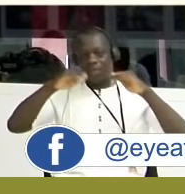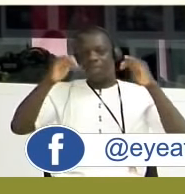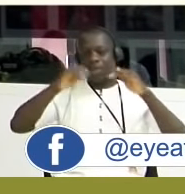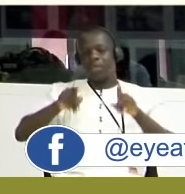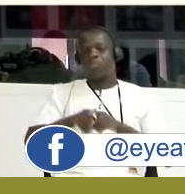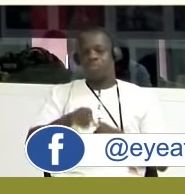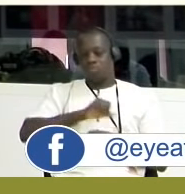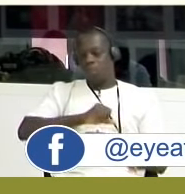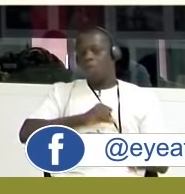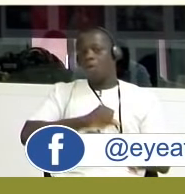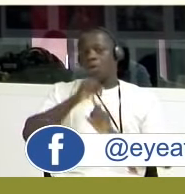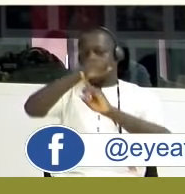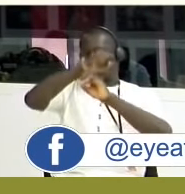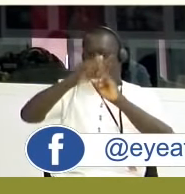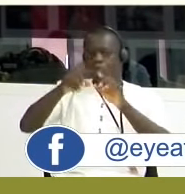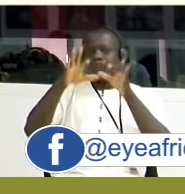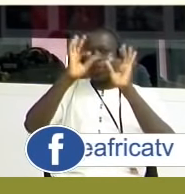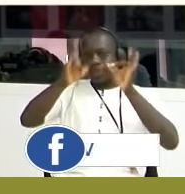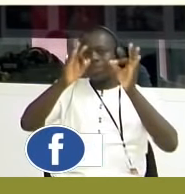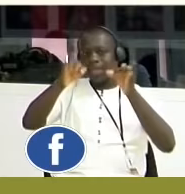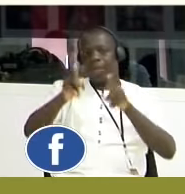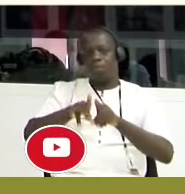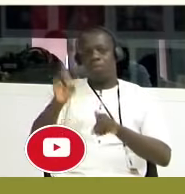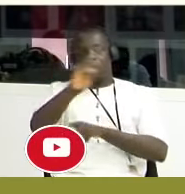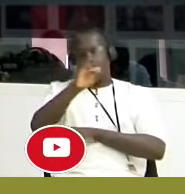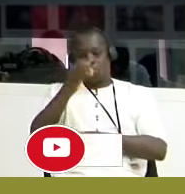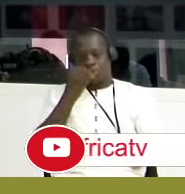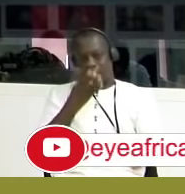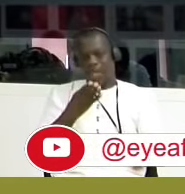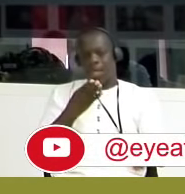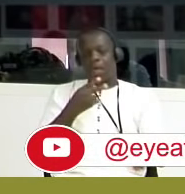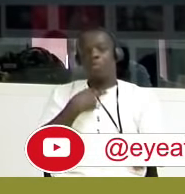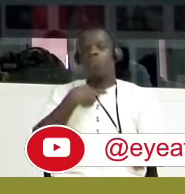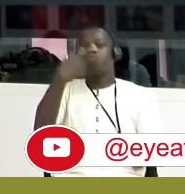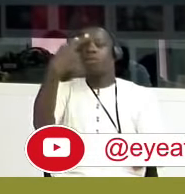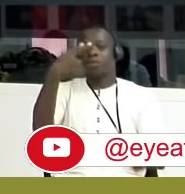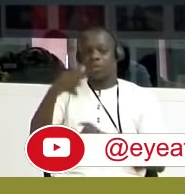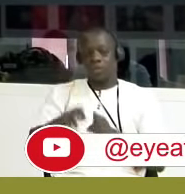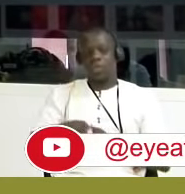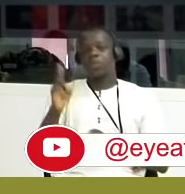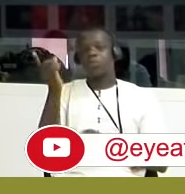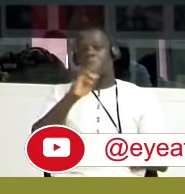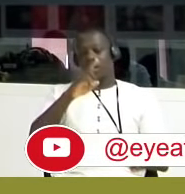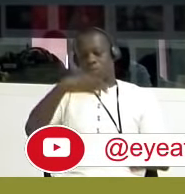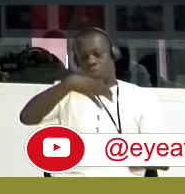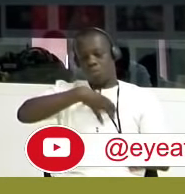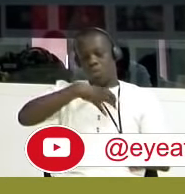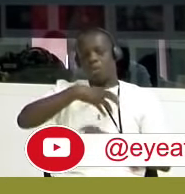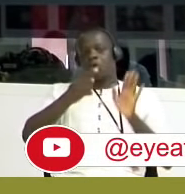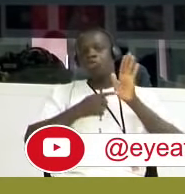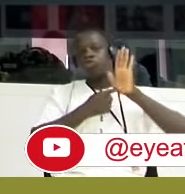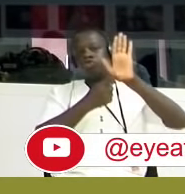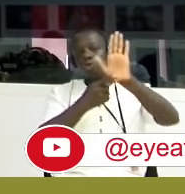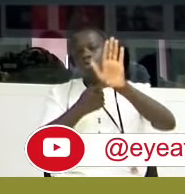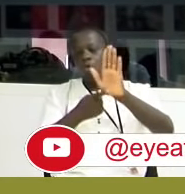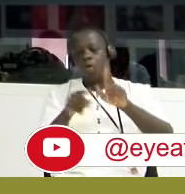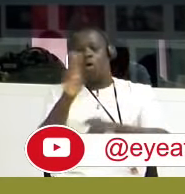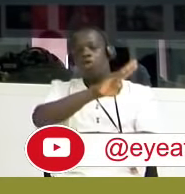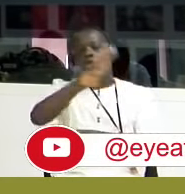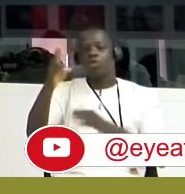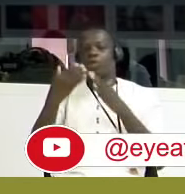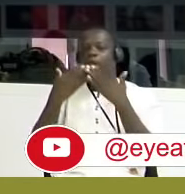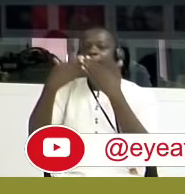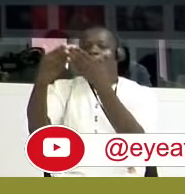meeting. Because that's what they wanted to portray, not to tell people what their position was as